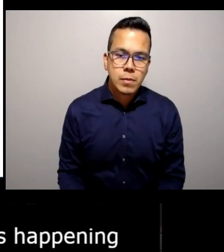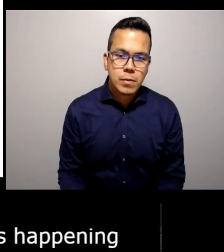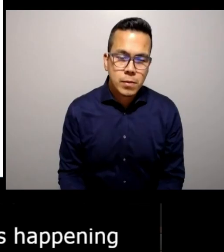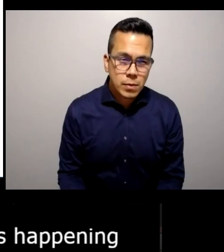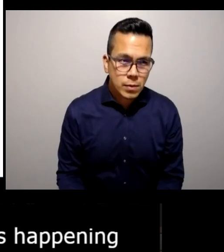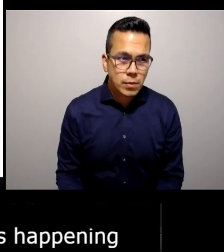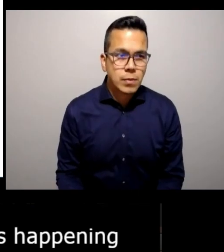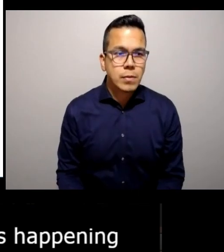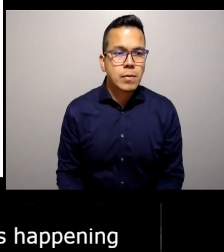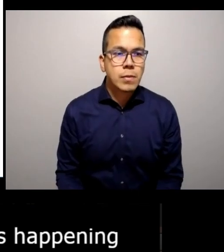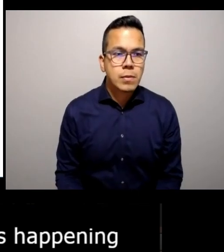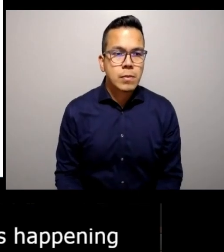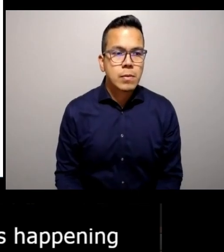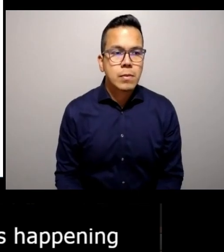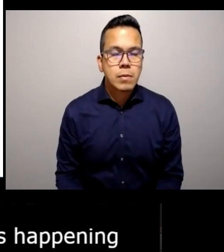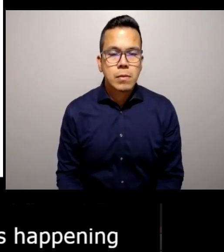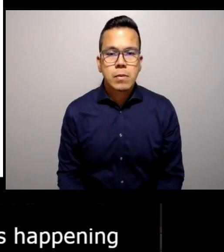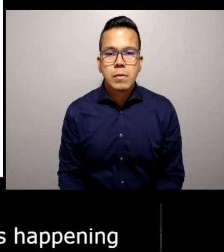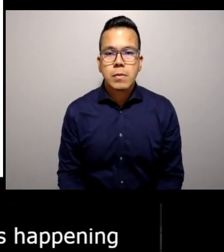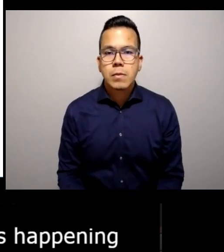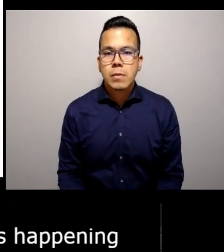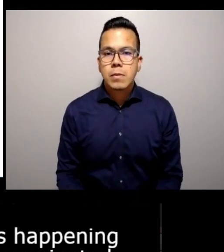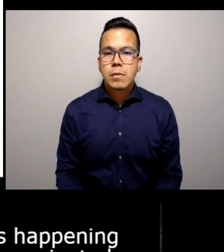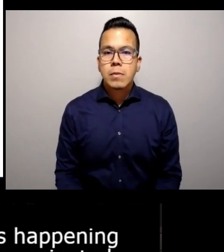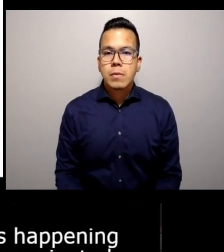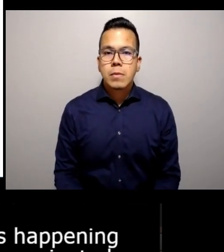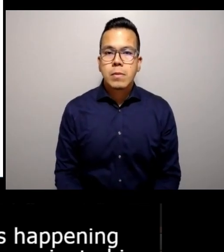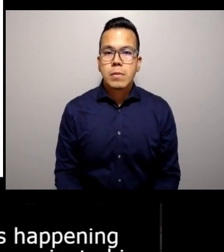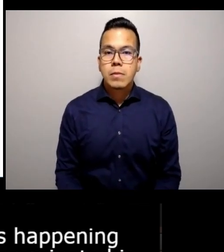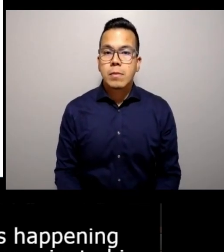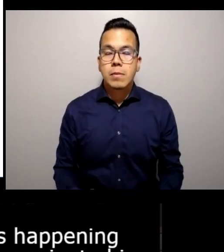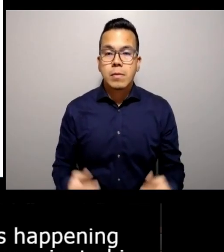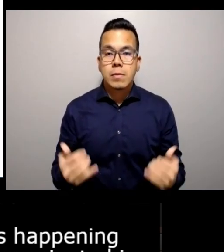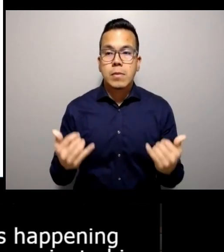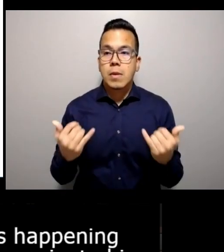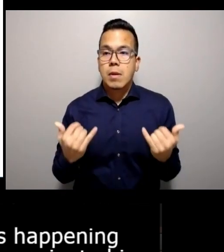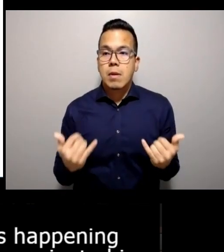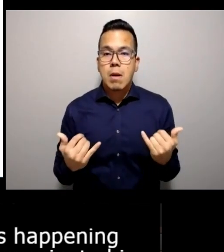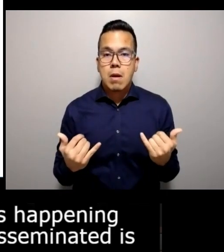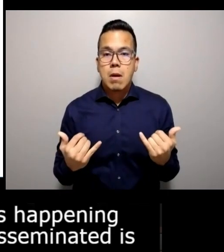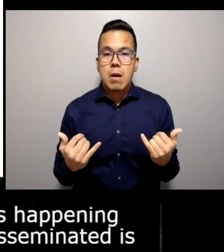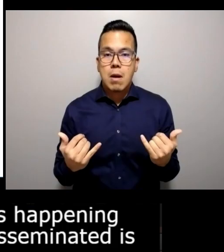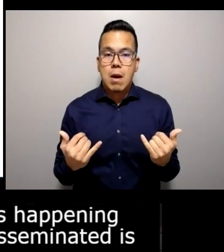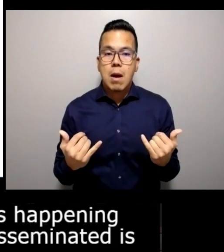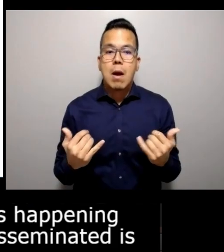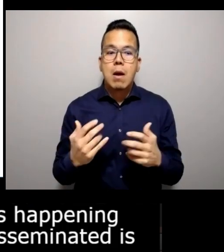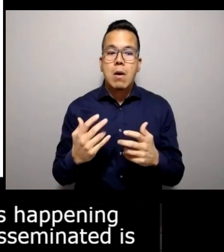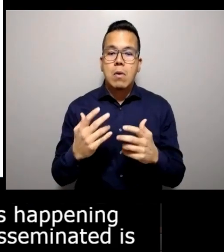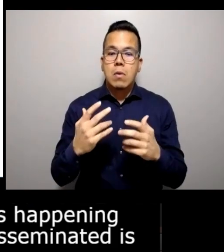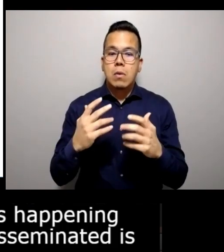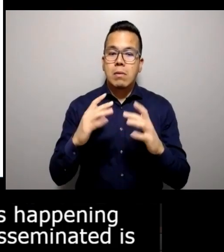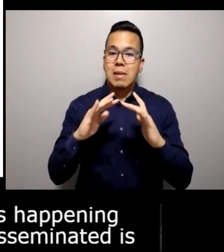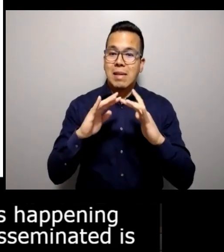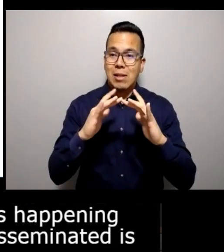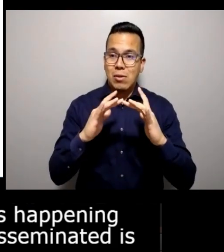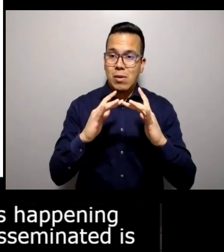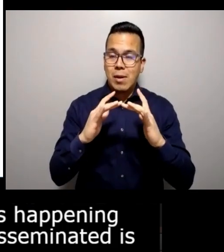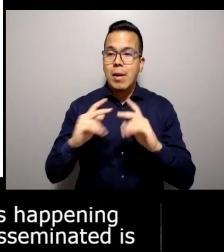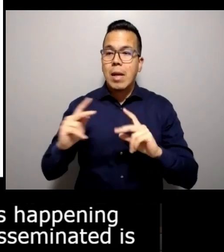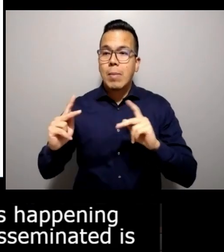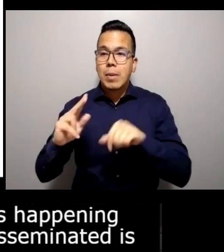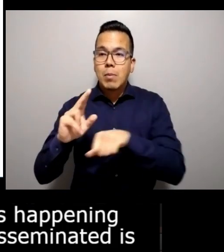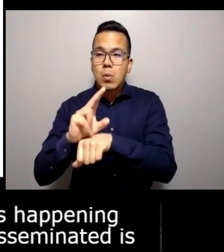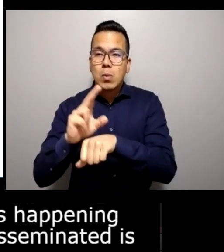disseminated is incredible. Just for one statistic, and I won't bore you with a lot of